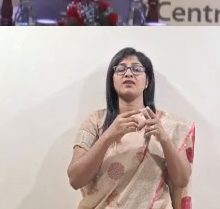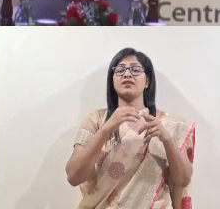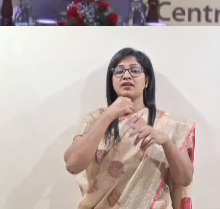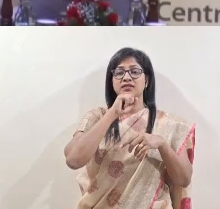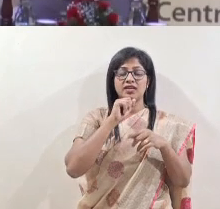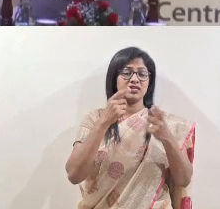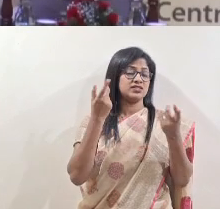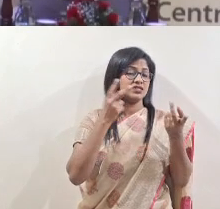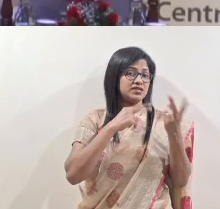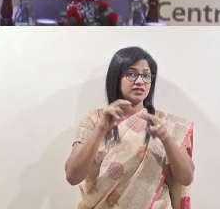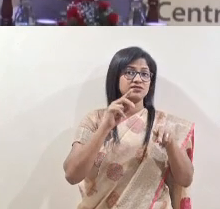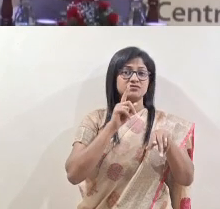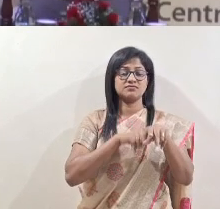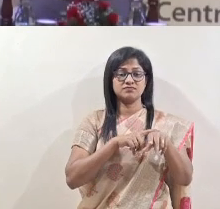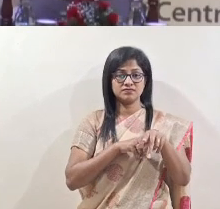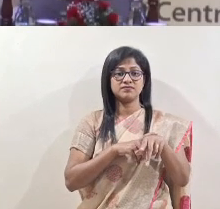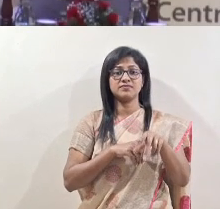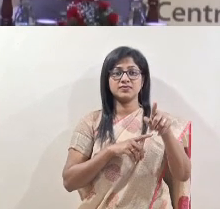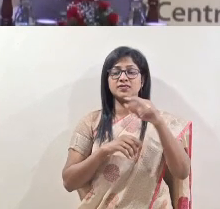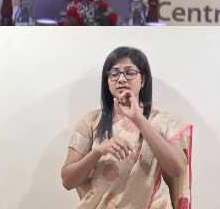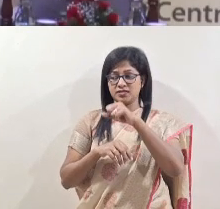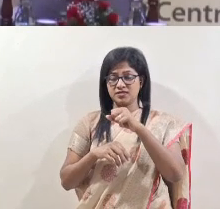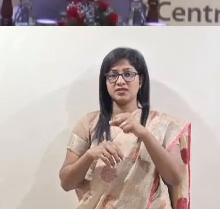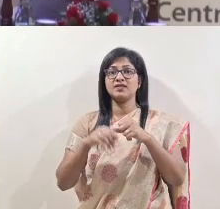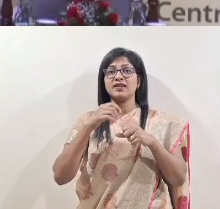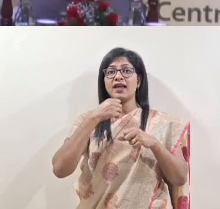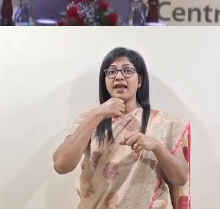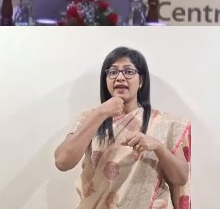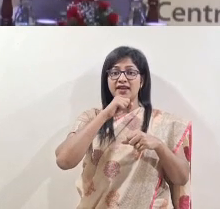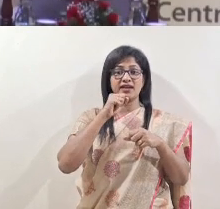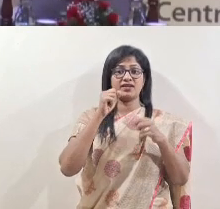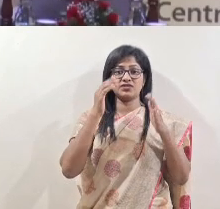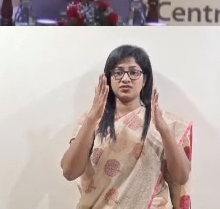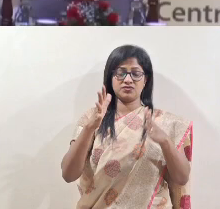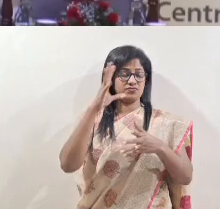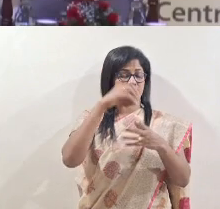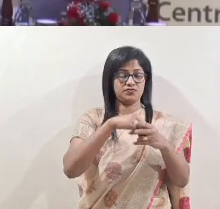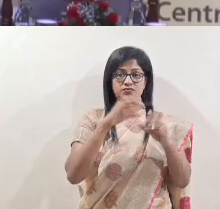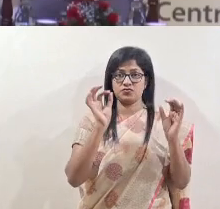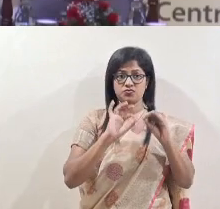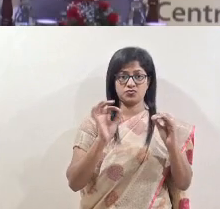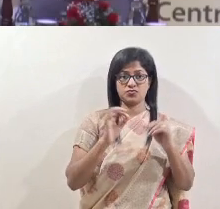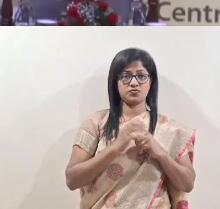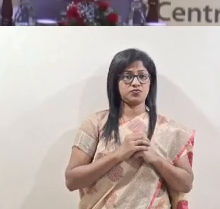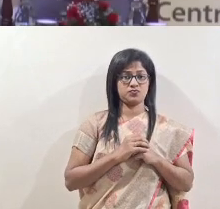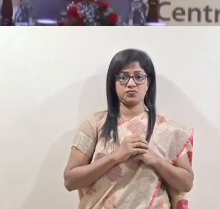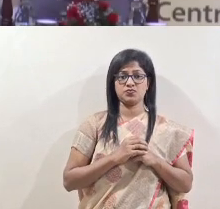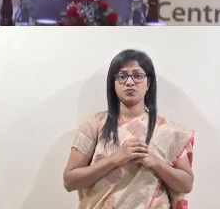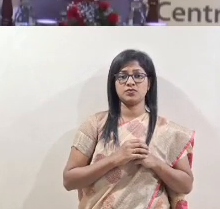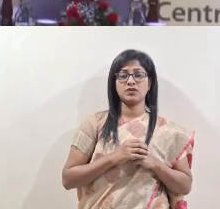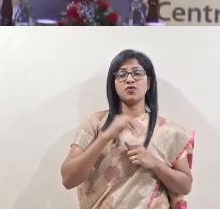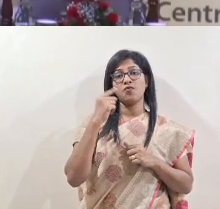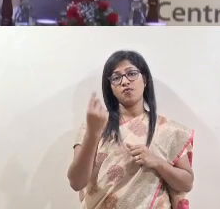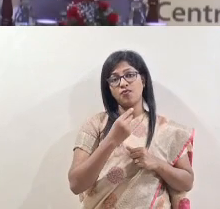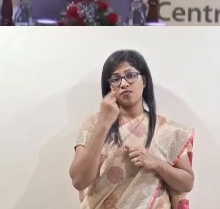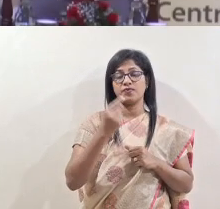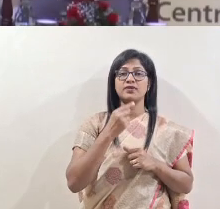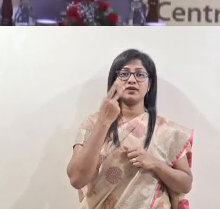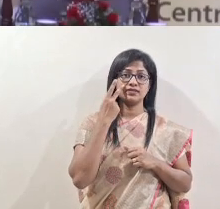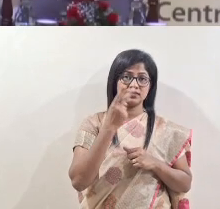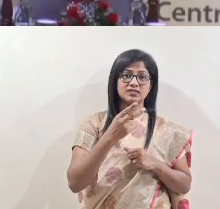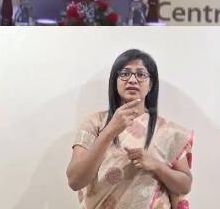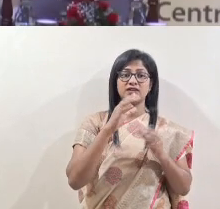all. Yes, for this study, we have not considered the age part. For this study, we only consider the group size